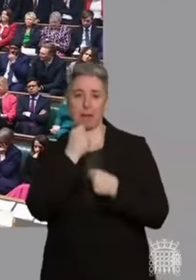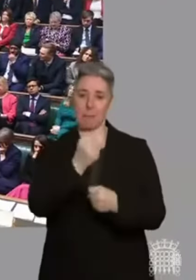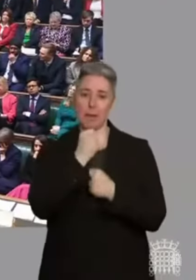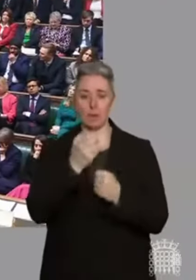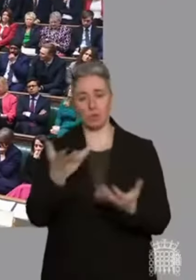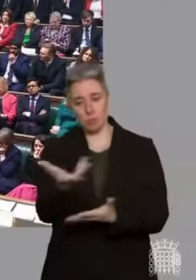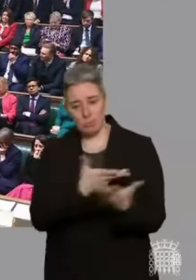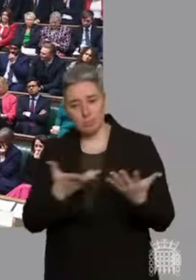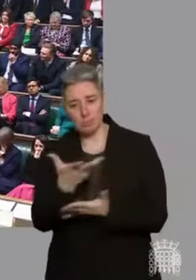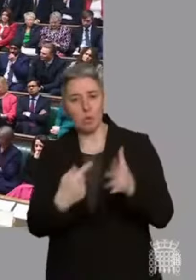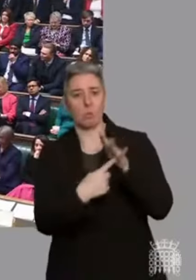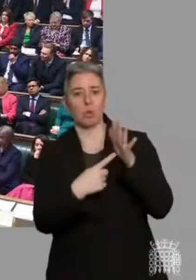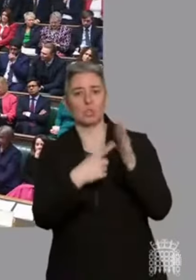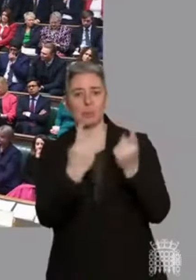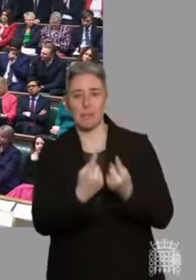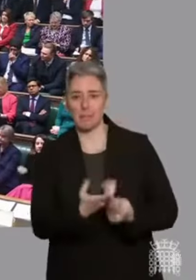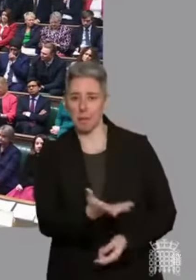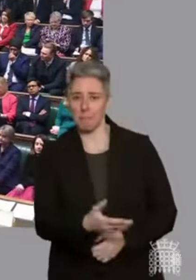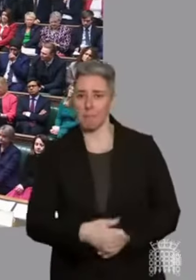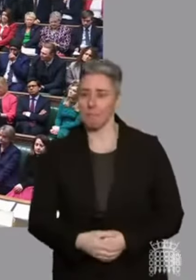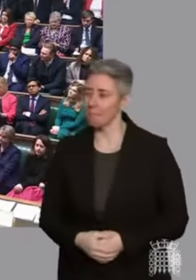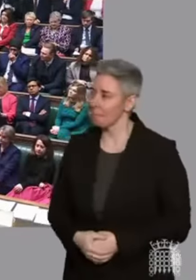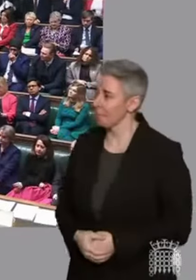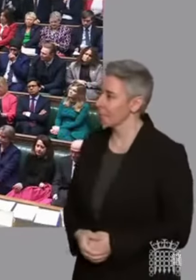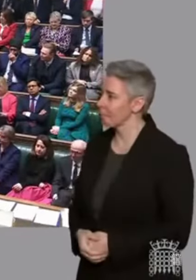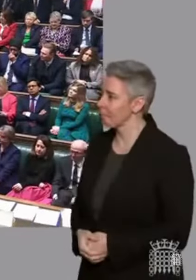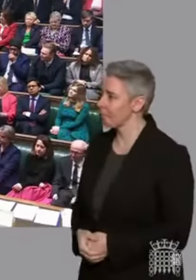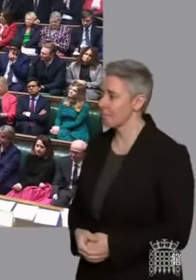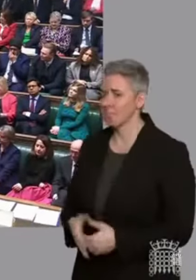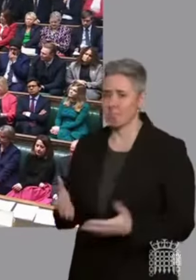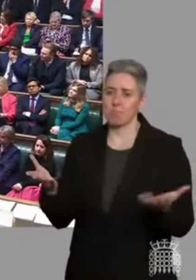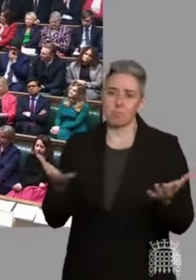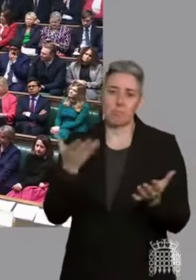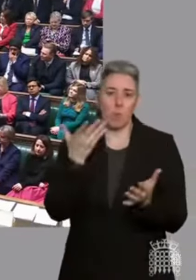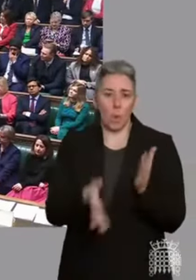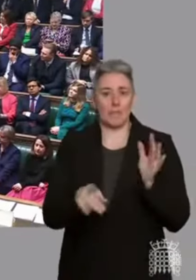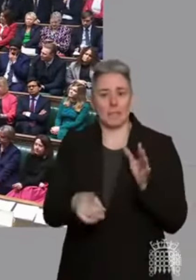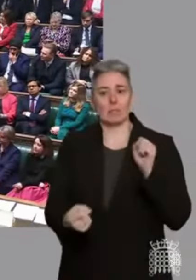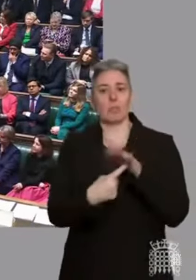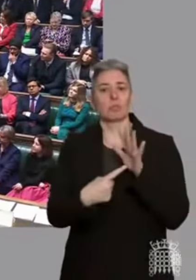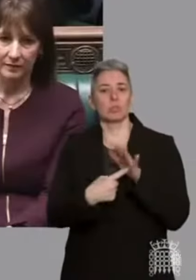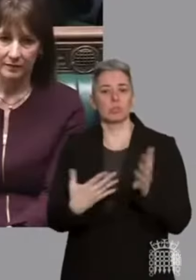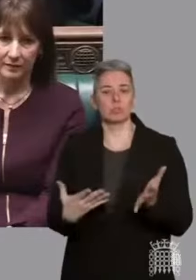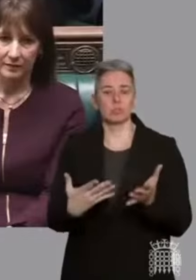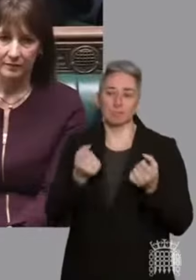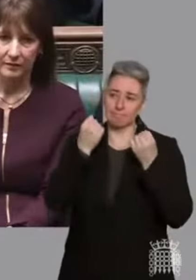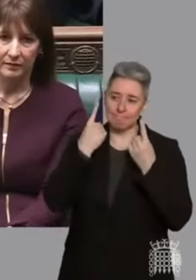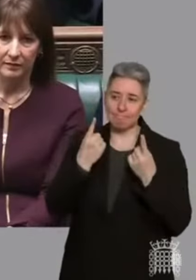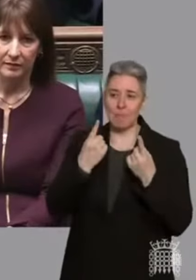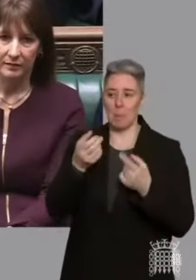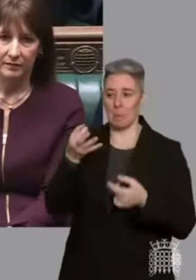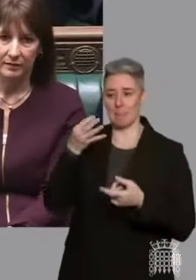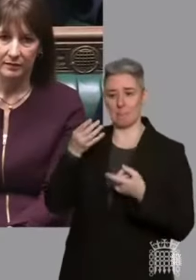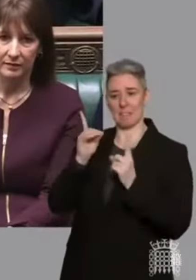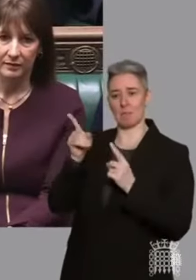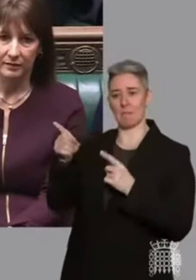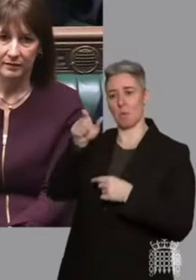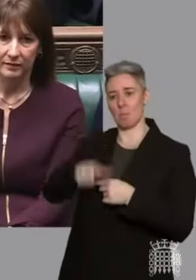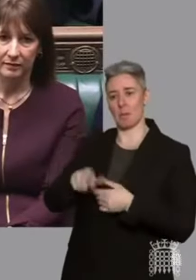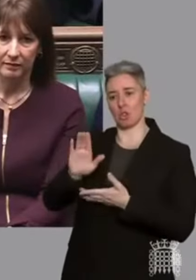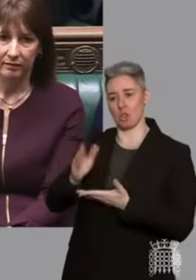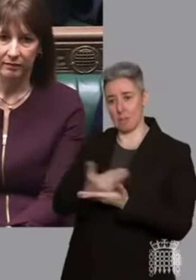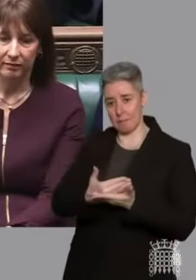is obviously a really important matter. I understand the Minister for Patient Safety did meet patient groups before Christmas to